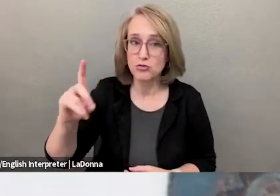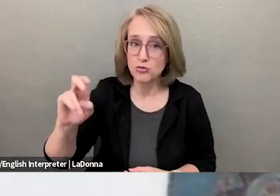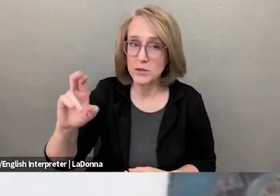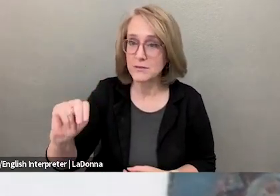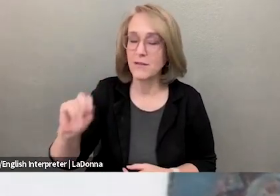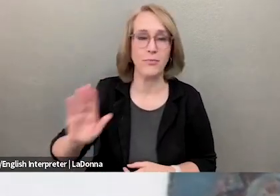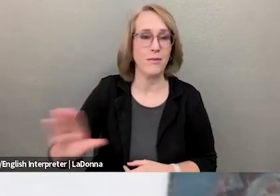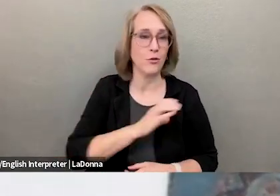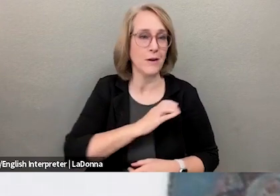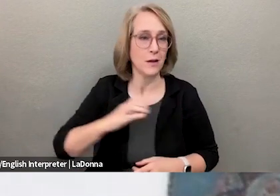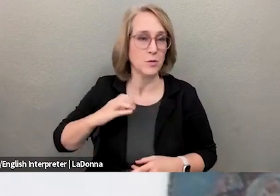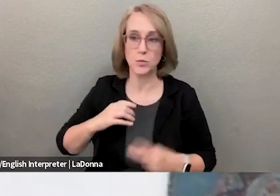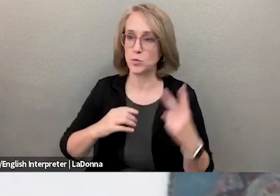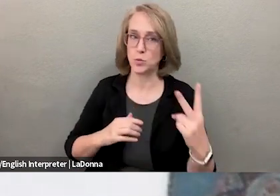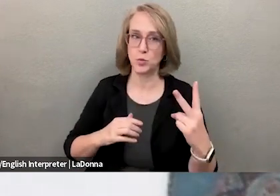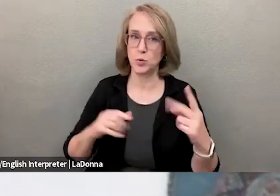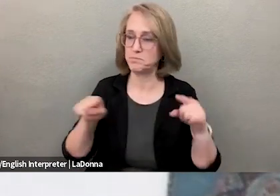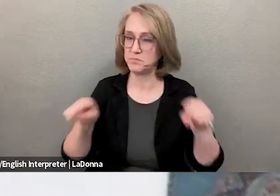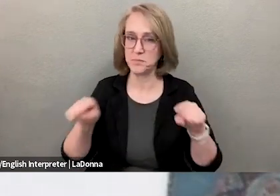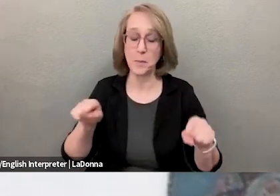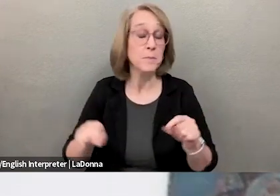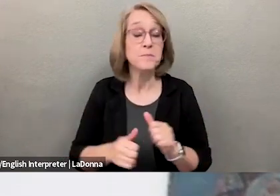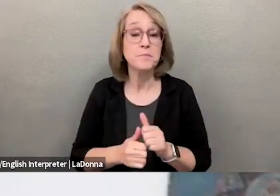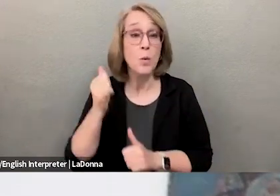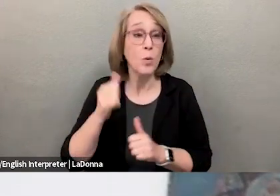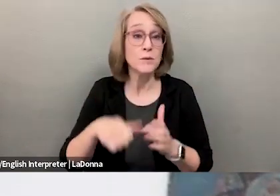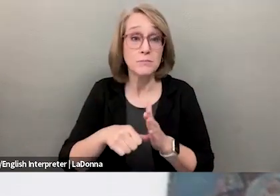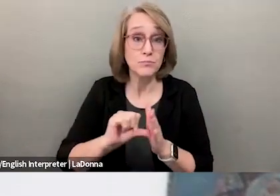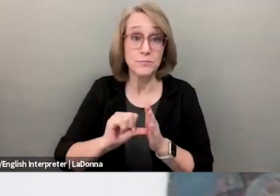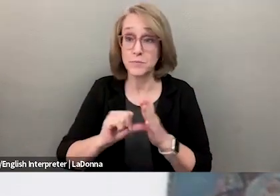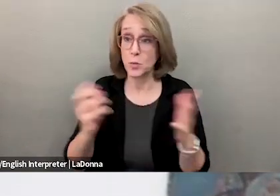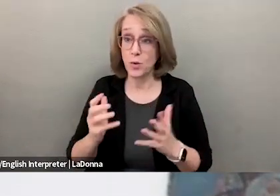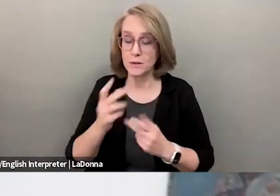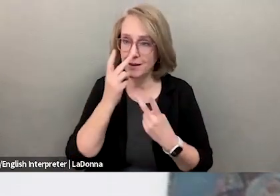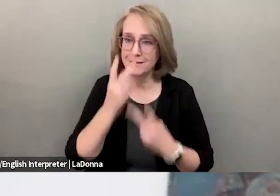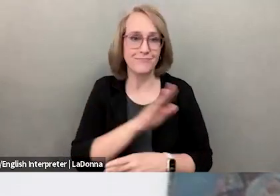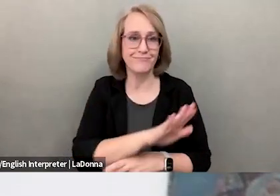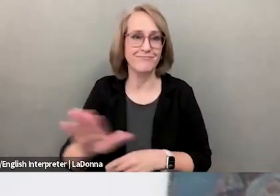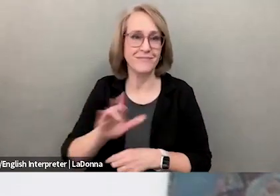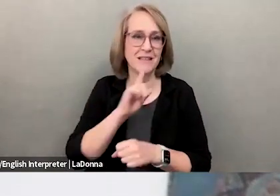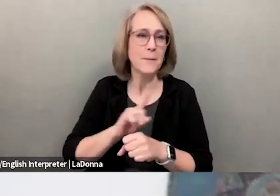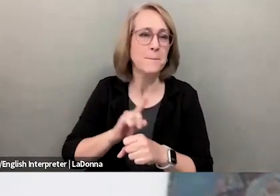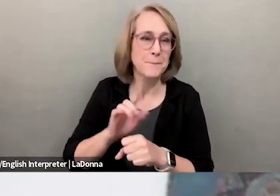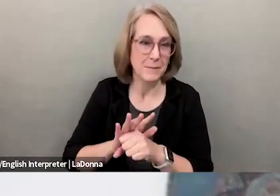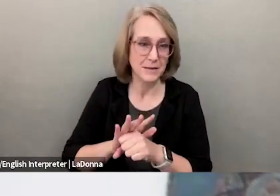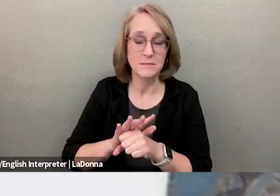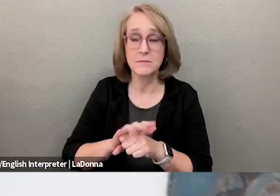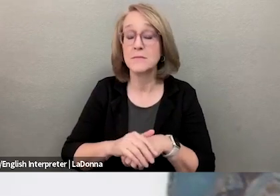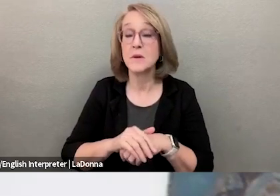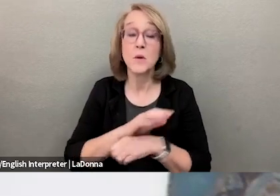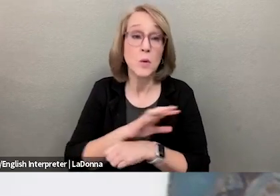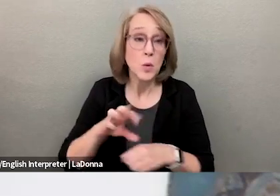What has been most impressive to me is the commitment across the board from all of the